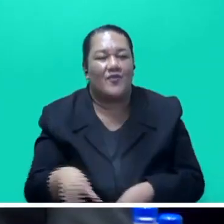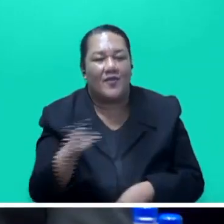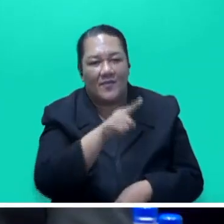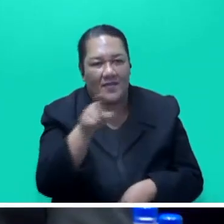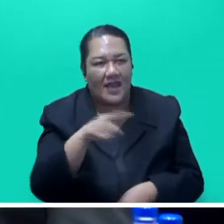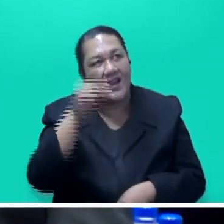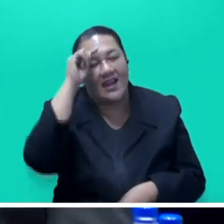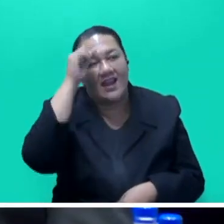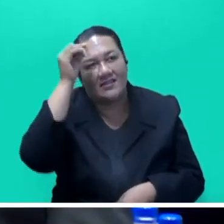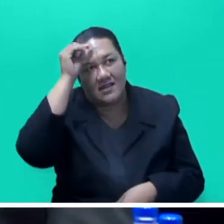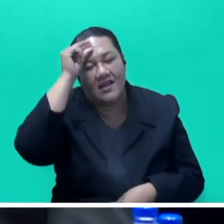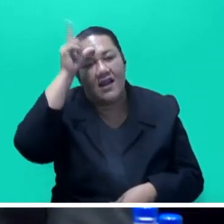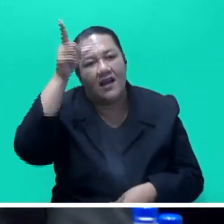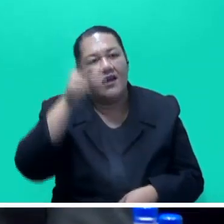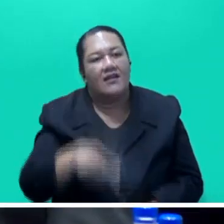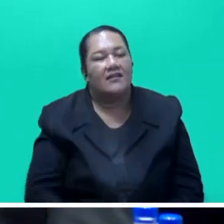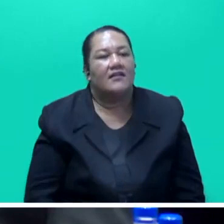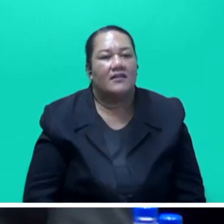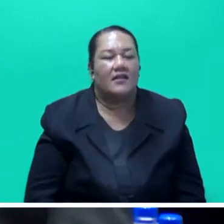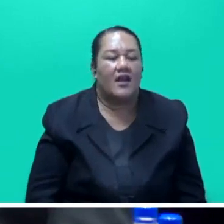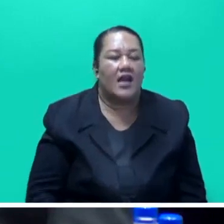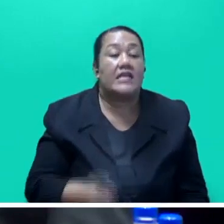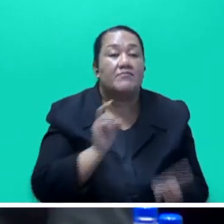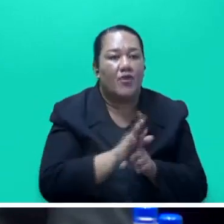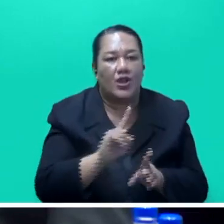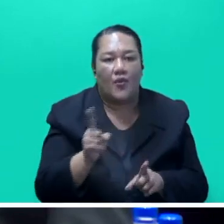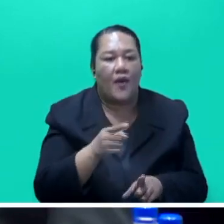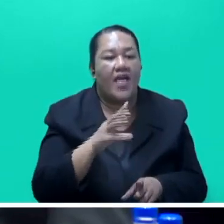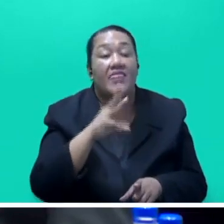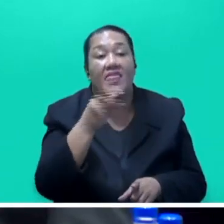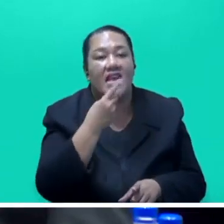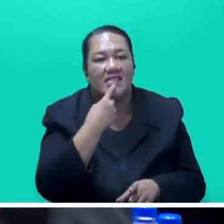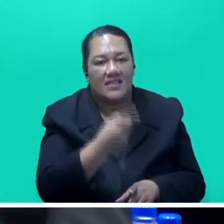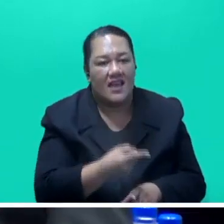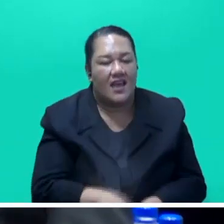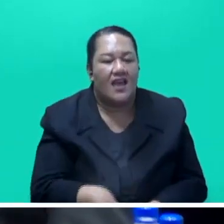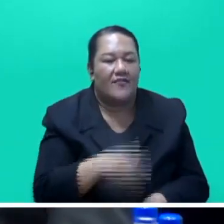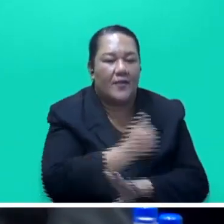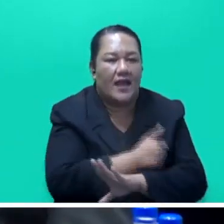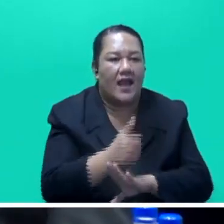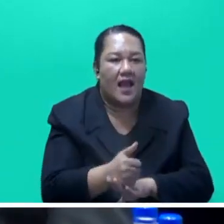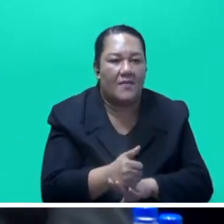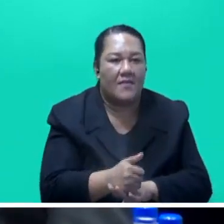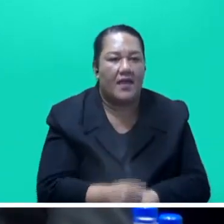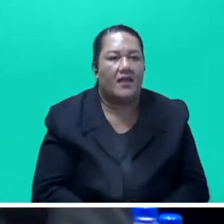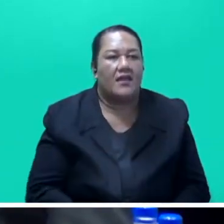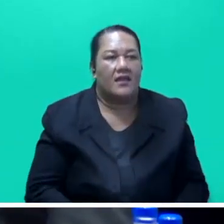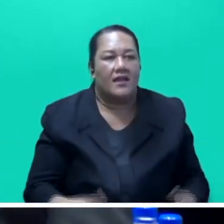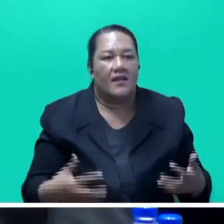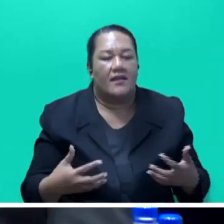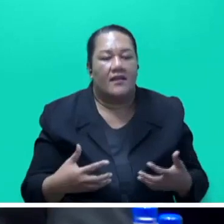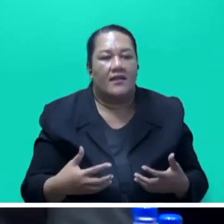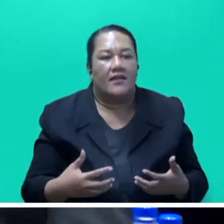would understand the importance of what they say from the other side, with respect to